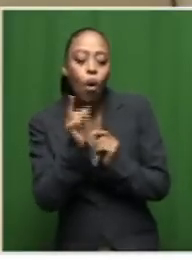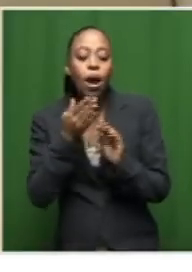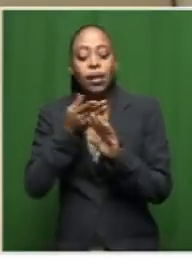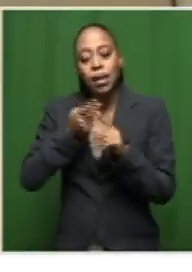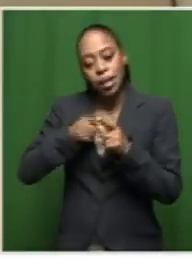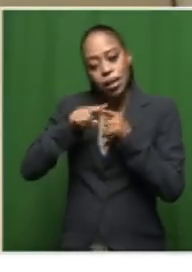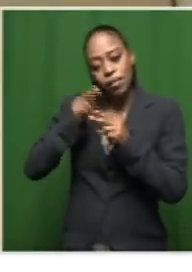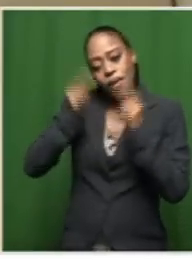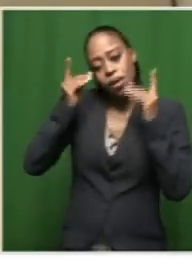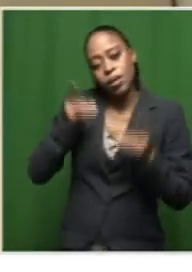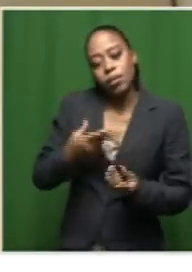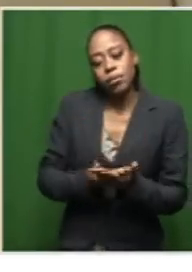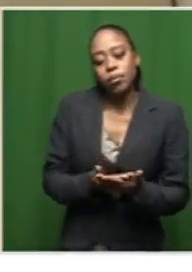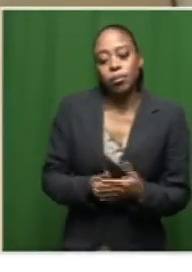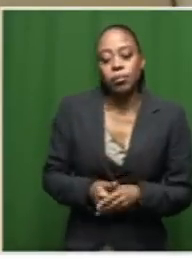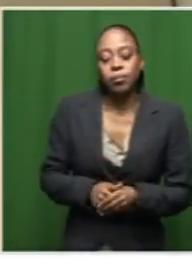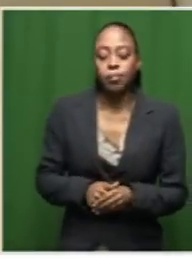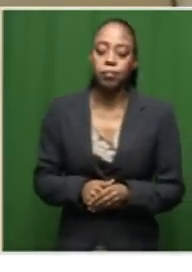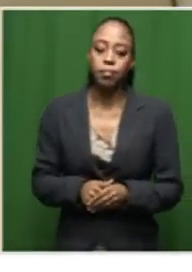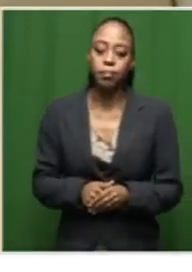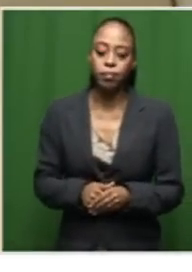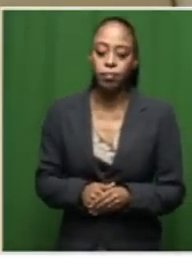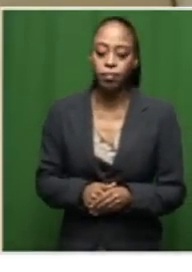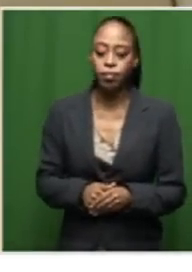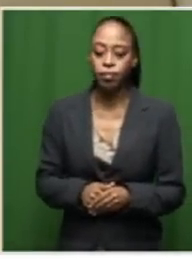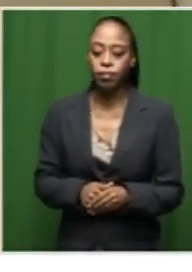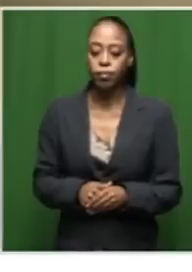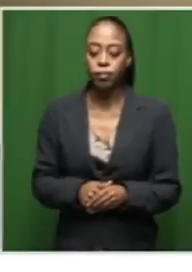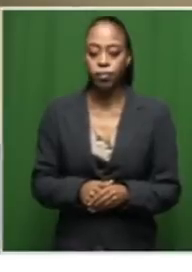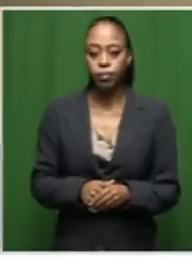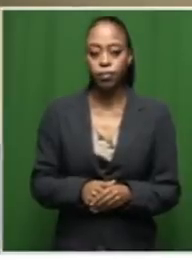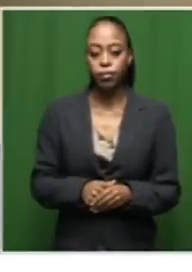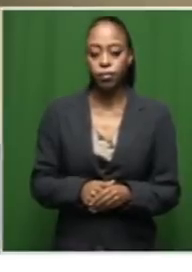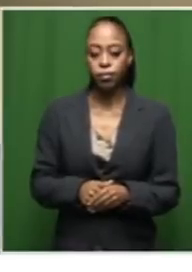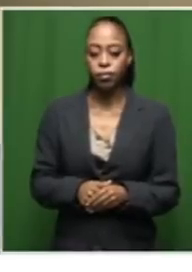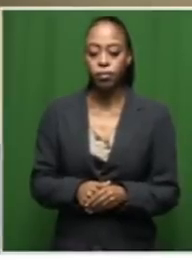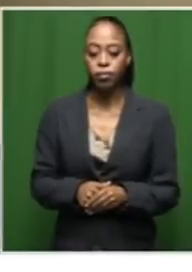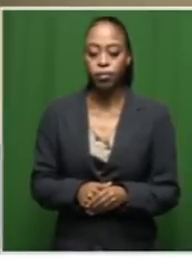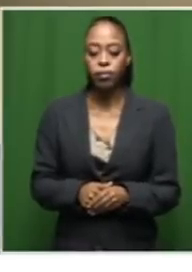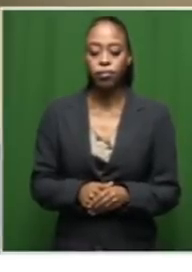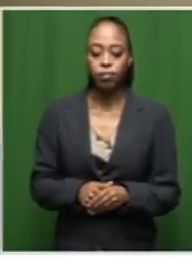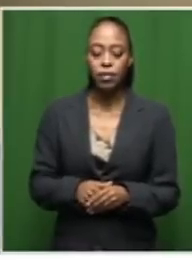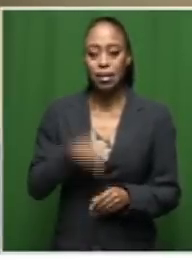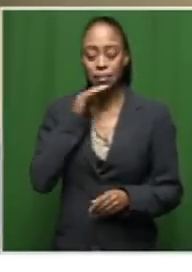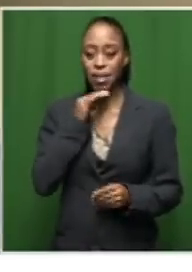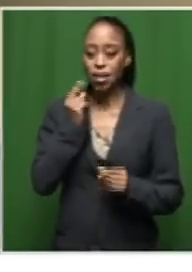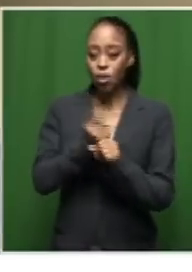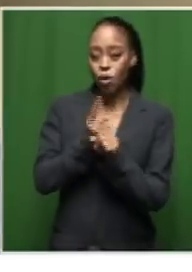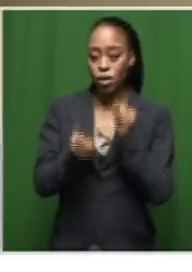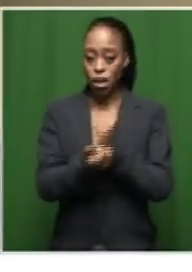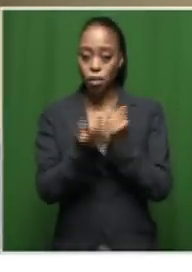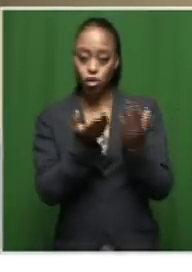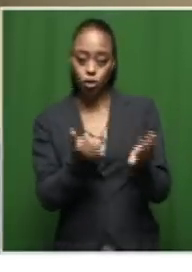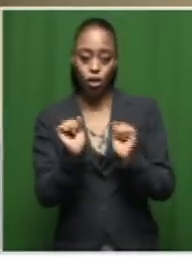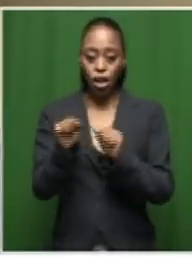a decision on whether to make that deduction for the employer or not. Okay. So, I mean, there are exceptions that are